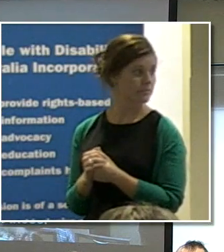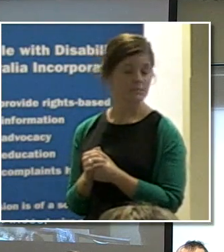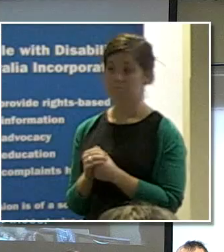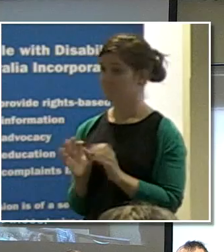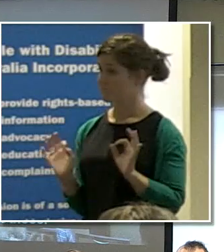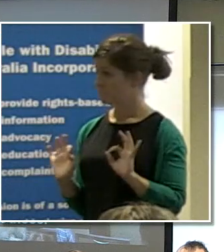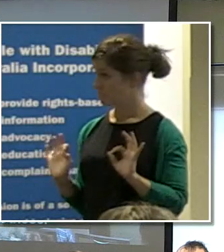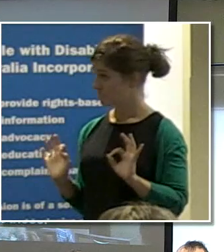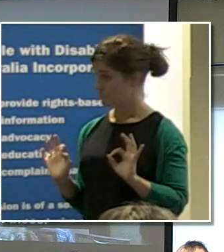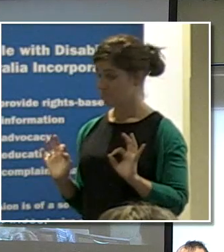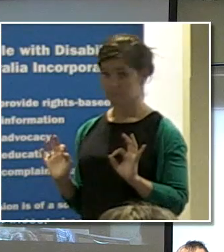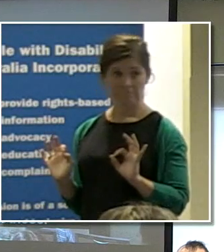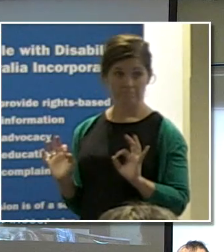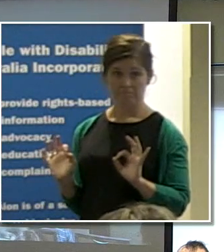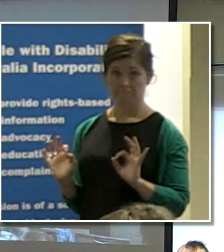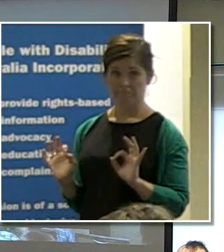Questions?